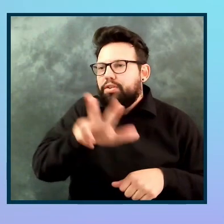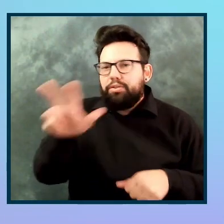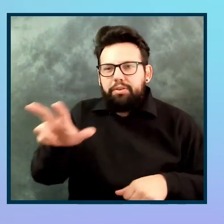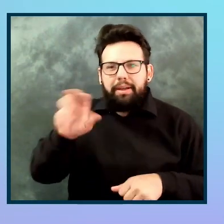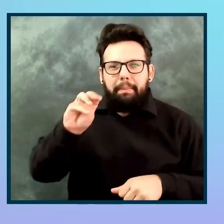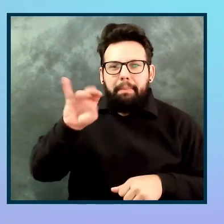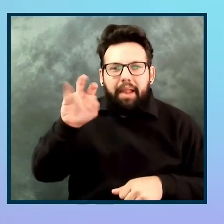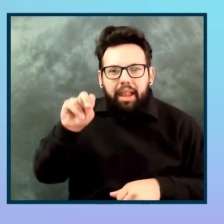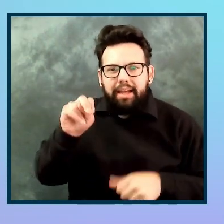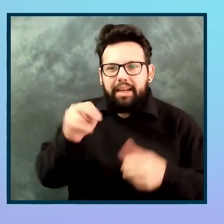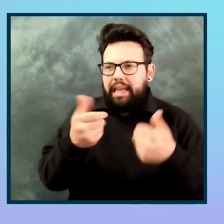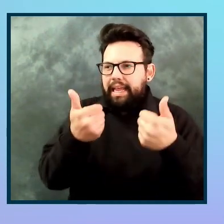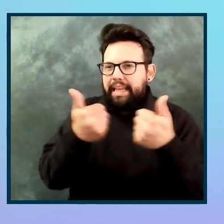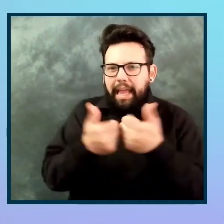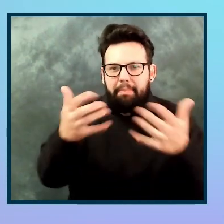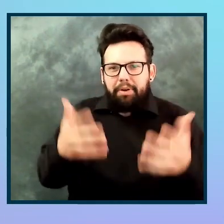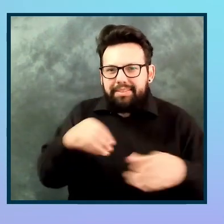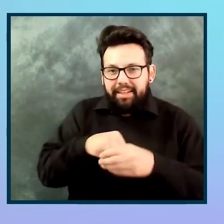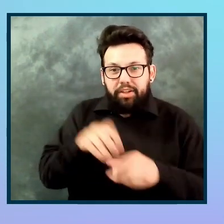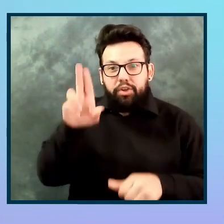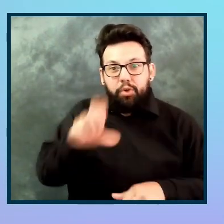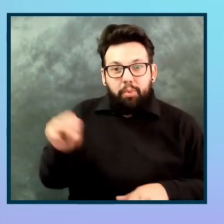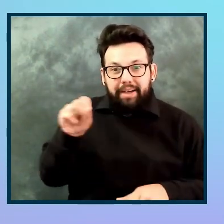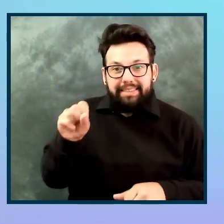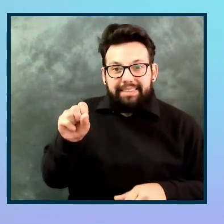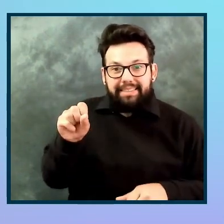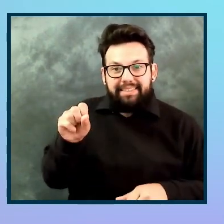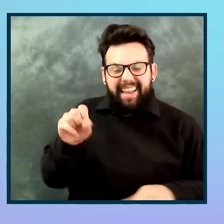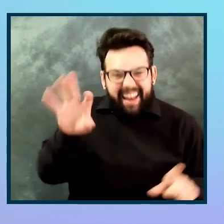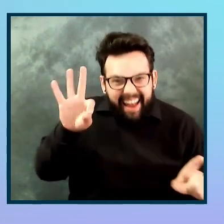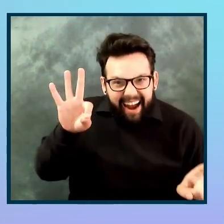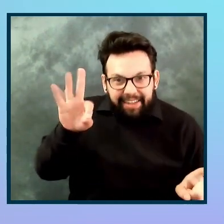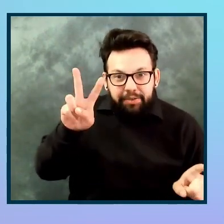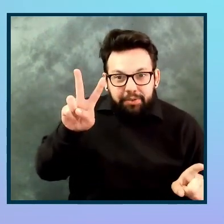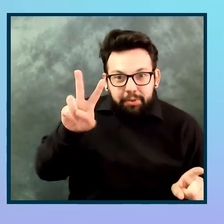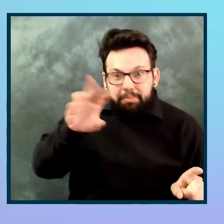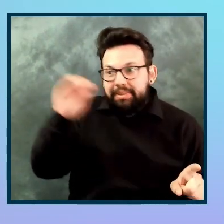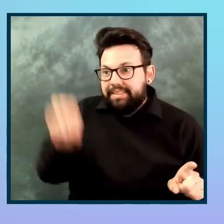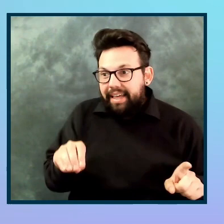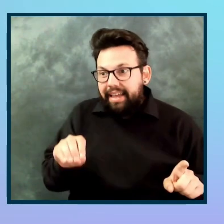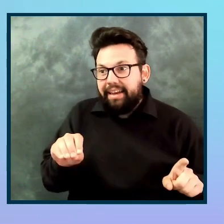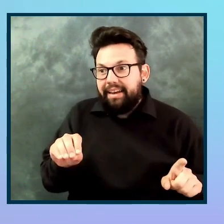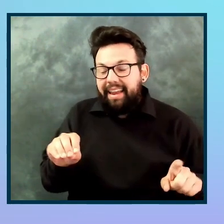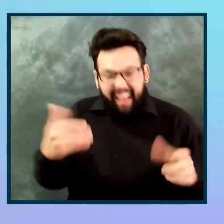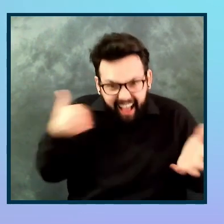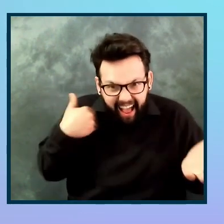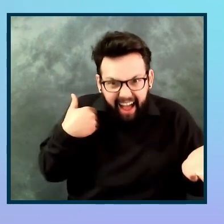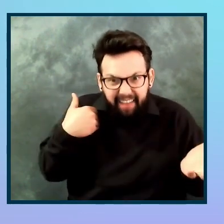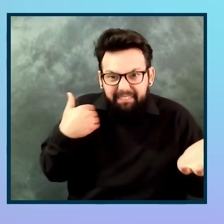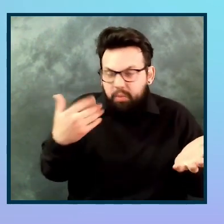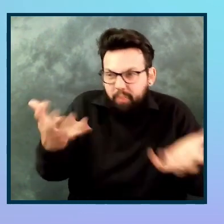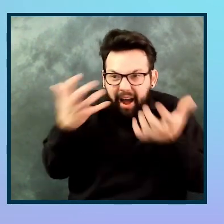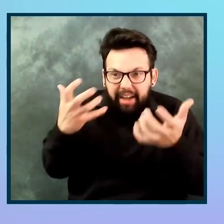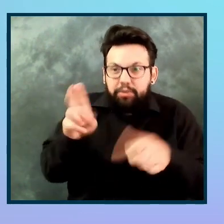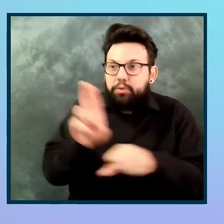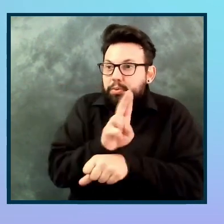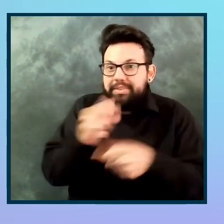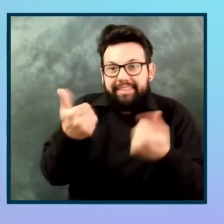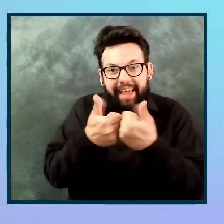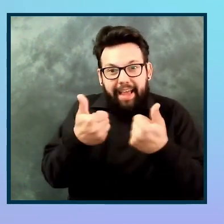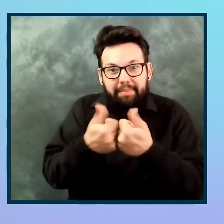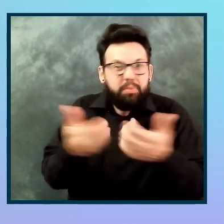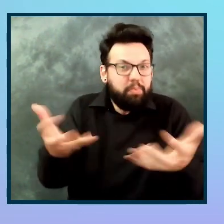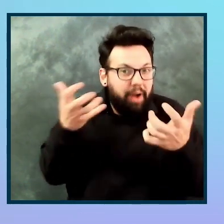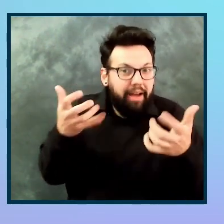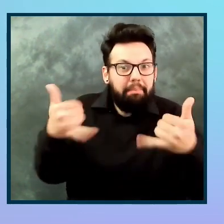in the US have disabilities, and 92% of them want to use games. Like, you're missing out, it